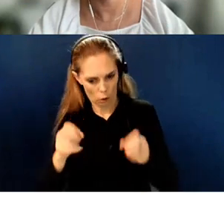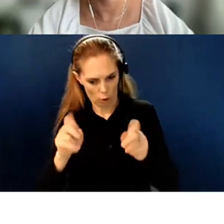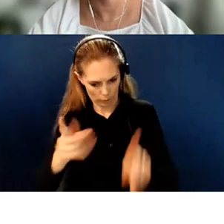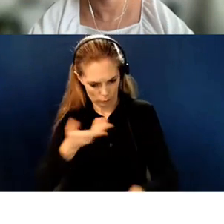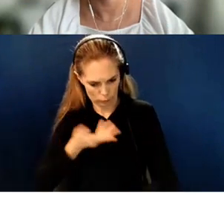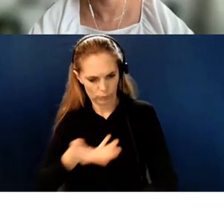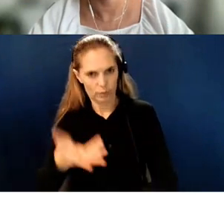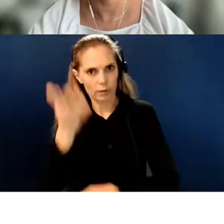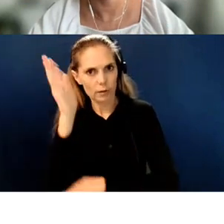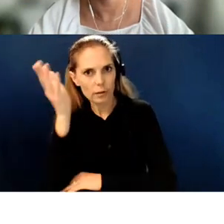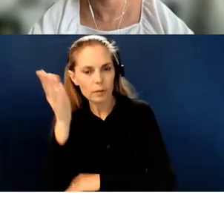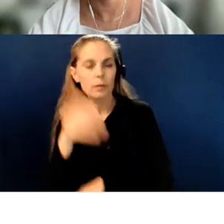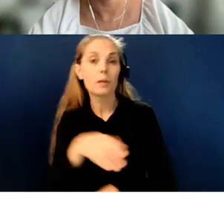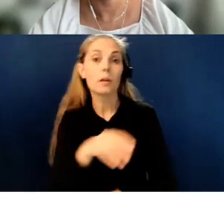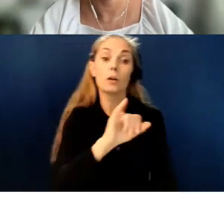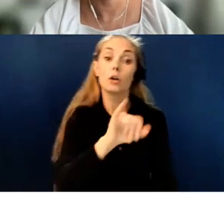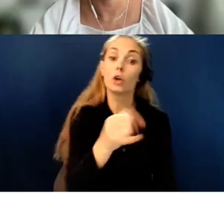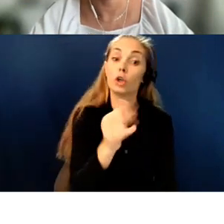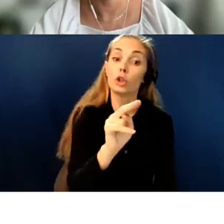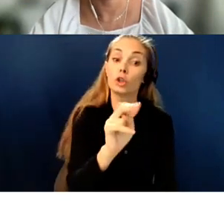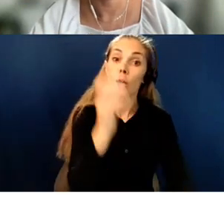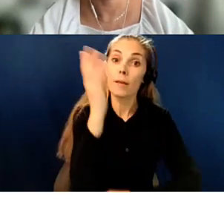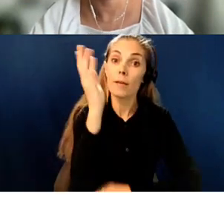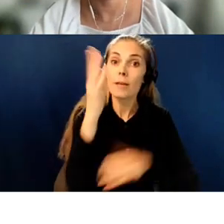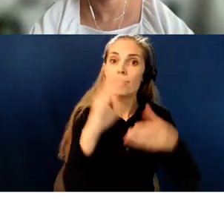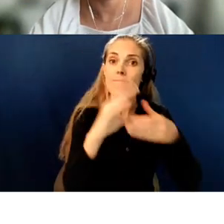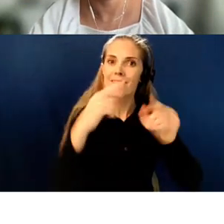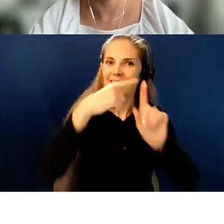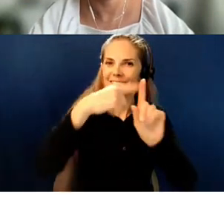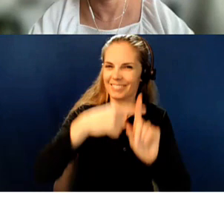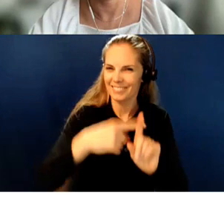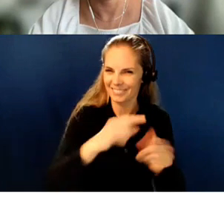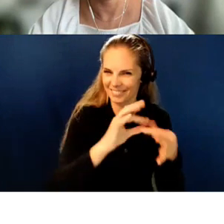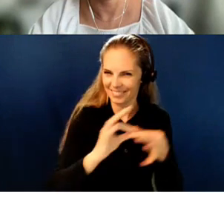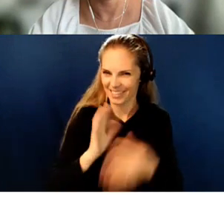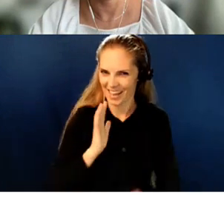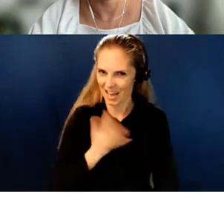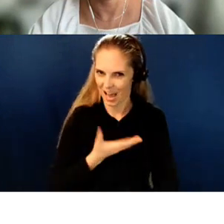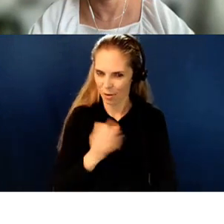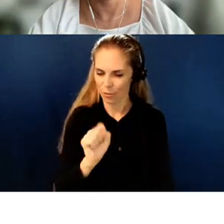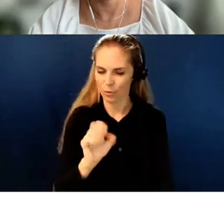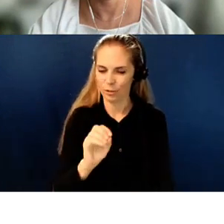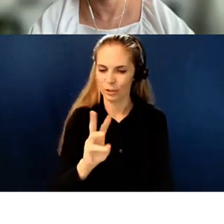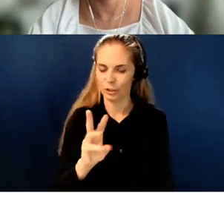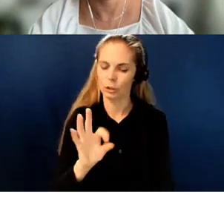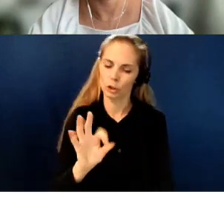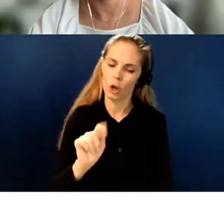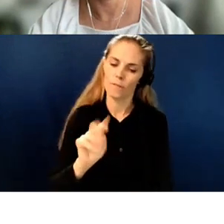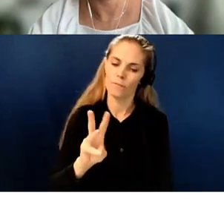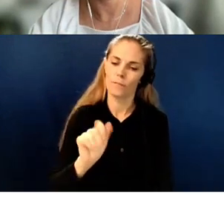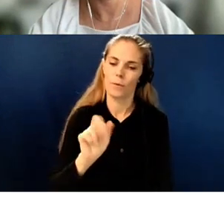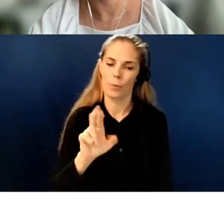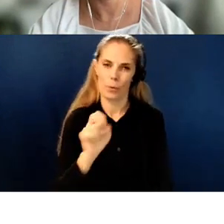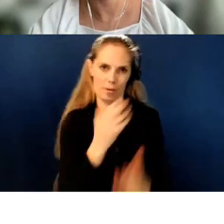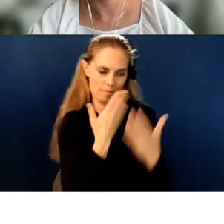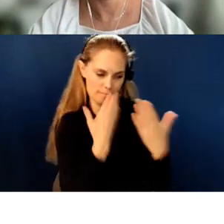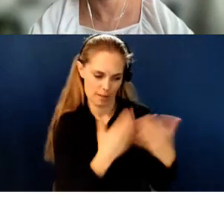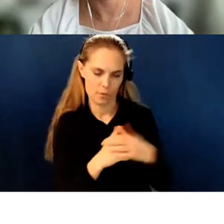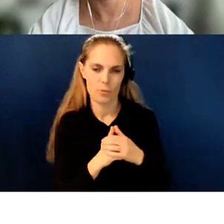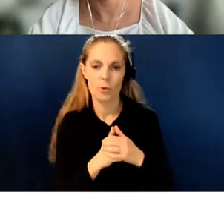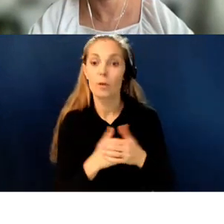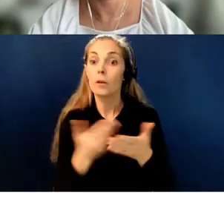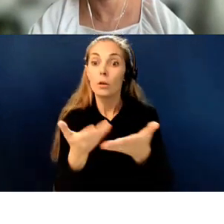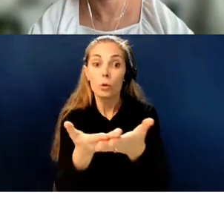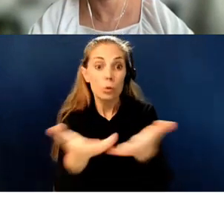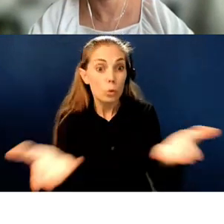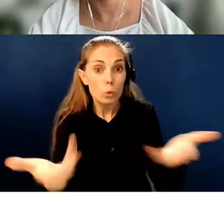our software. And of course, I want to thank all you guys, the rest of you who are on this Zoom meeting to be here with us. for giving up some